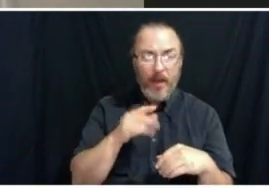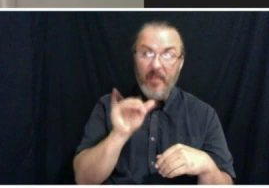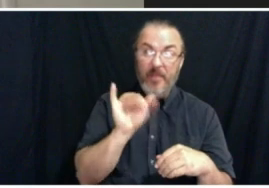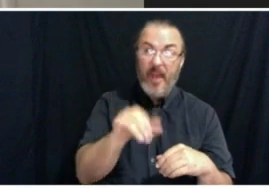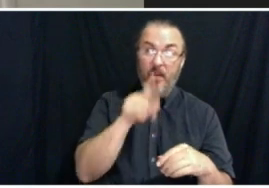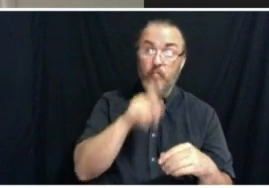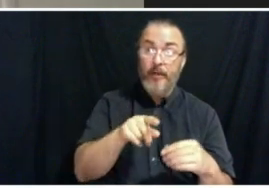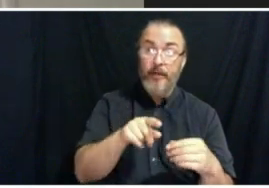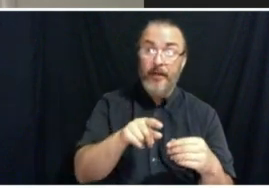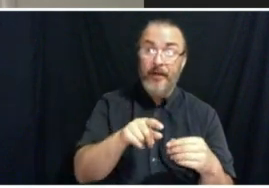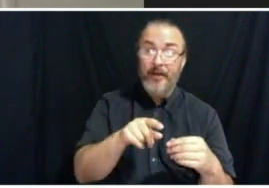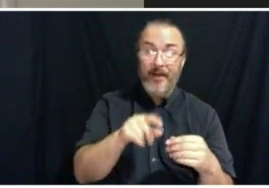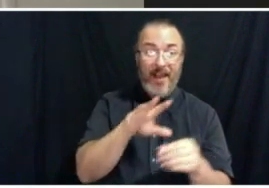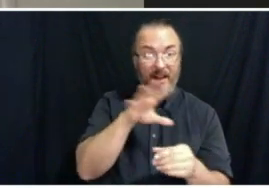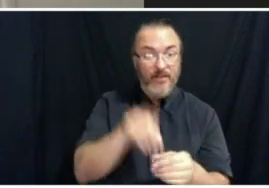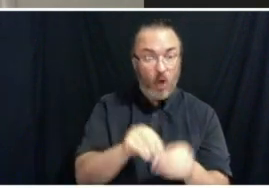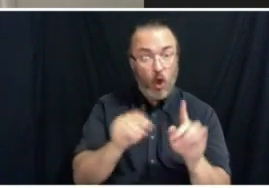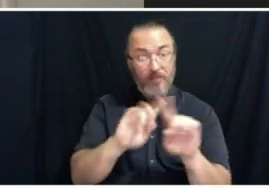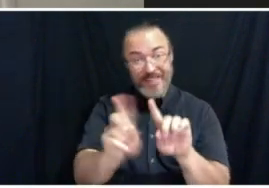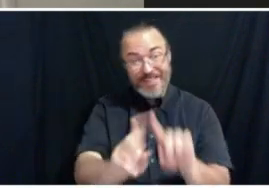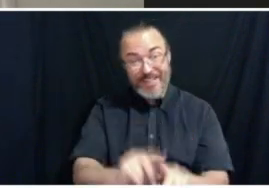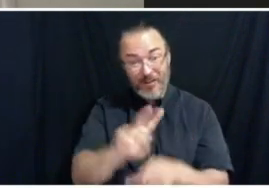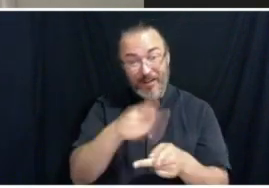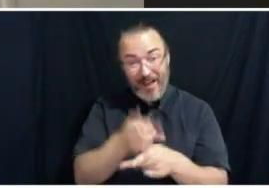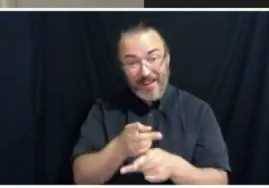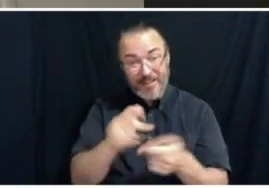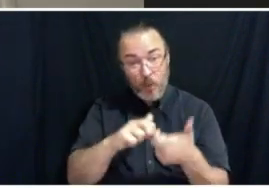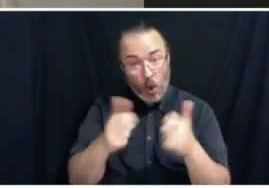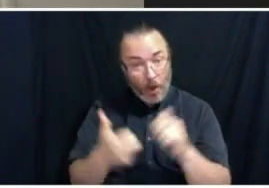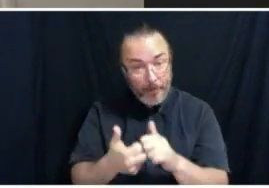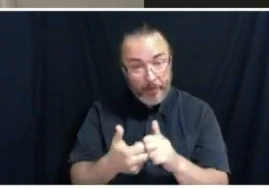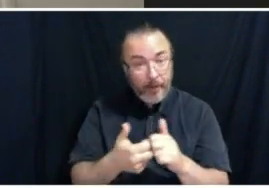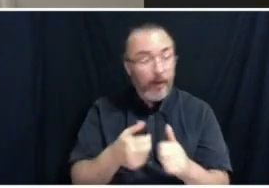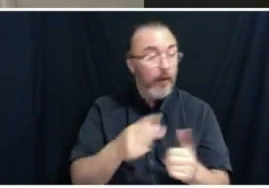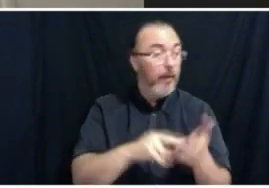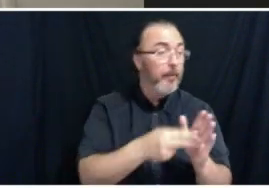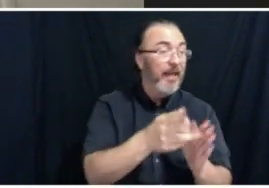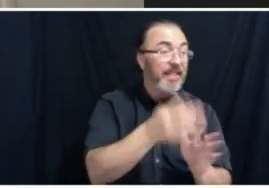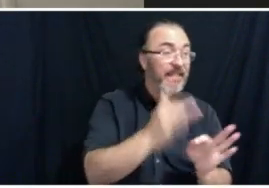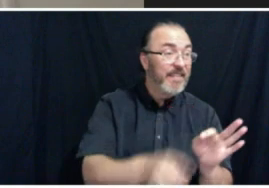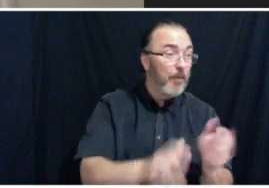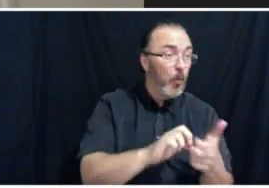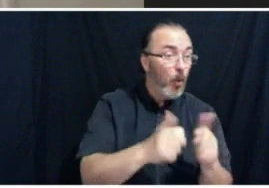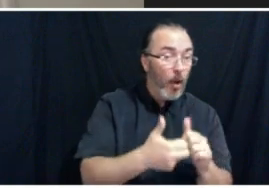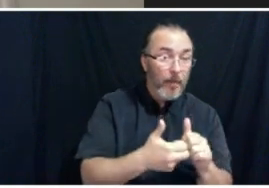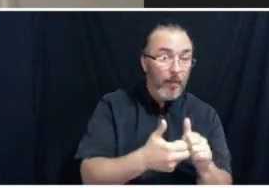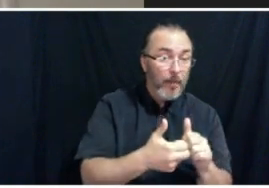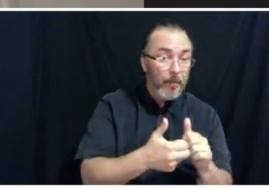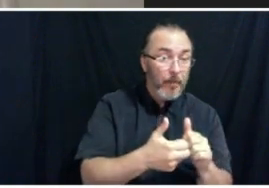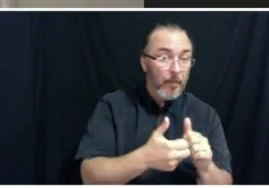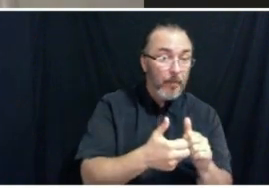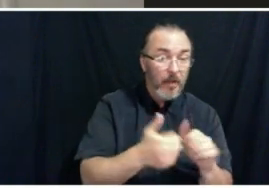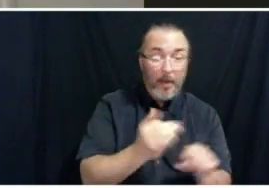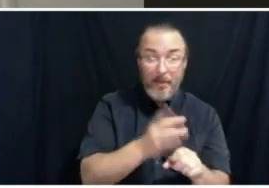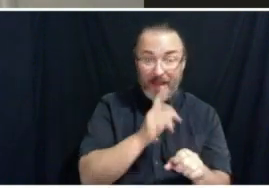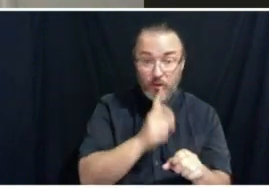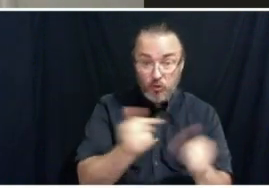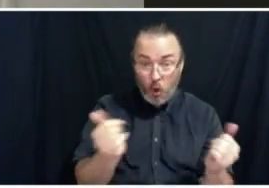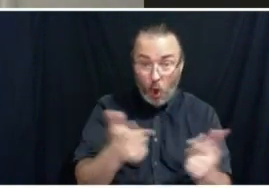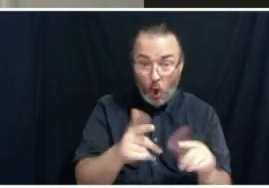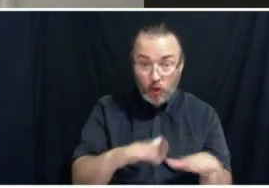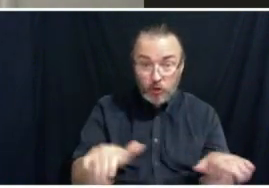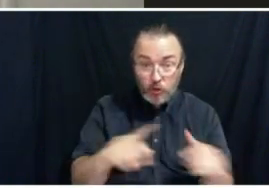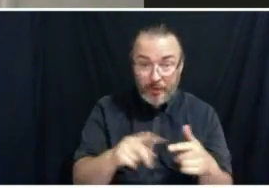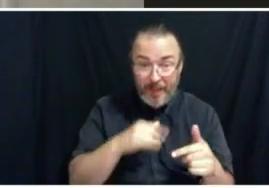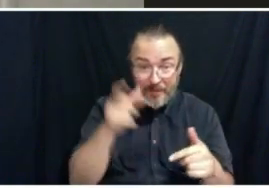solving many different types of problems. So it's solving from simple problems, so making sure that all children have glasses, right,